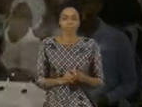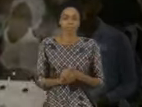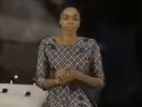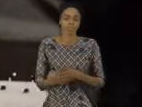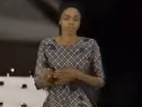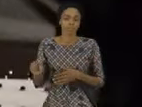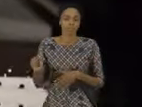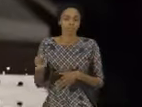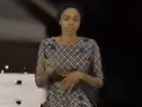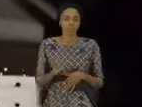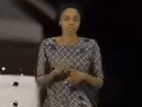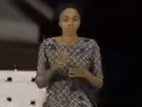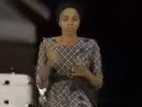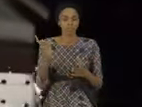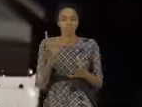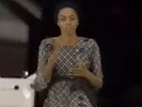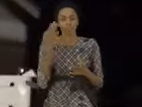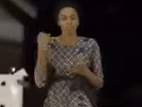Were the whole